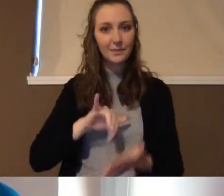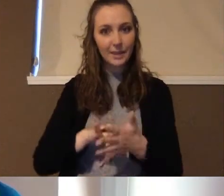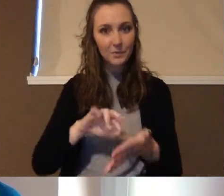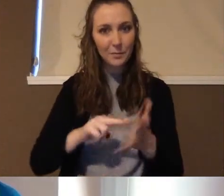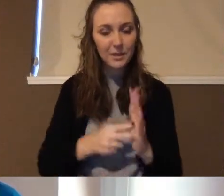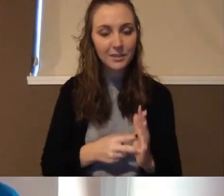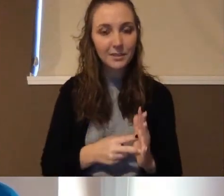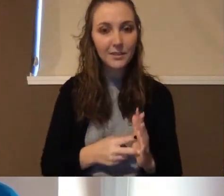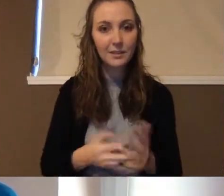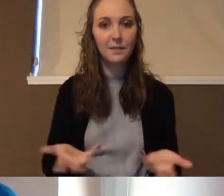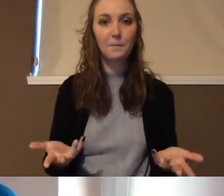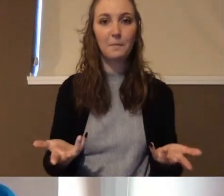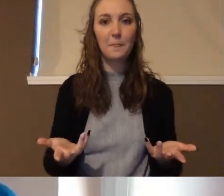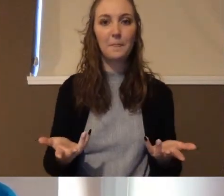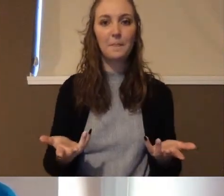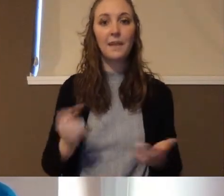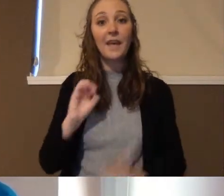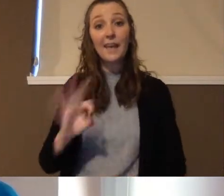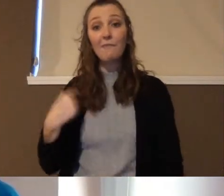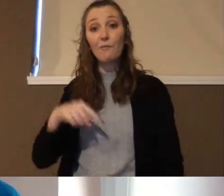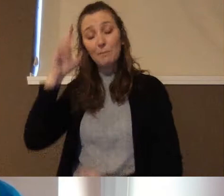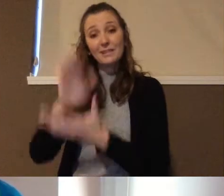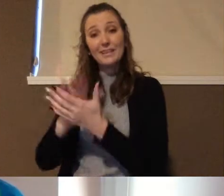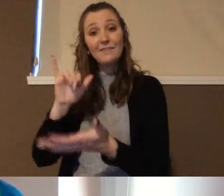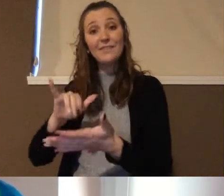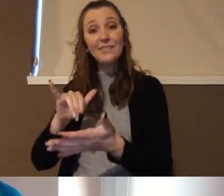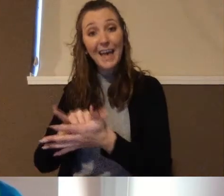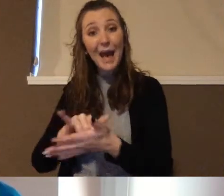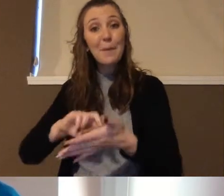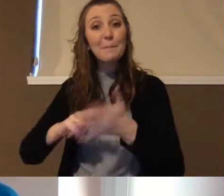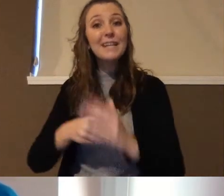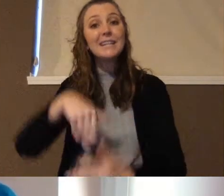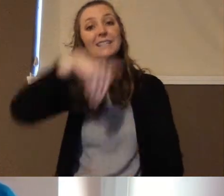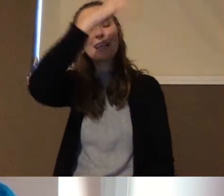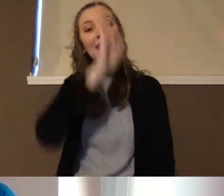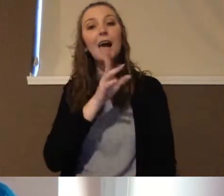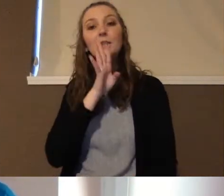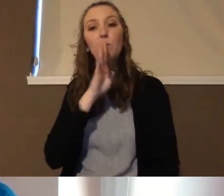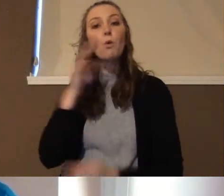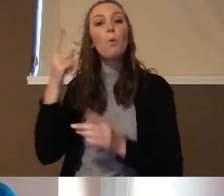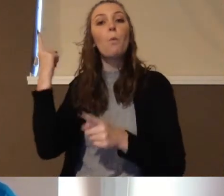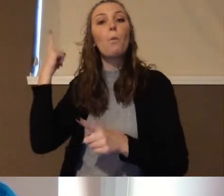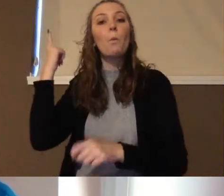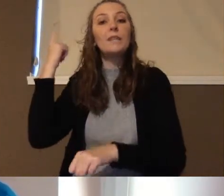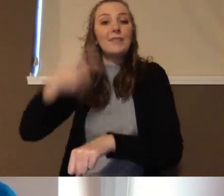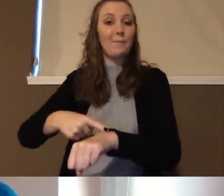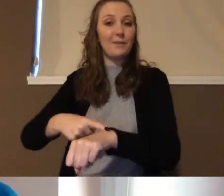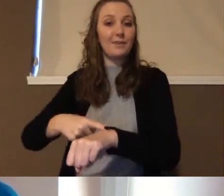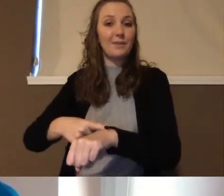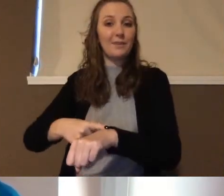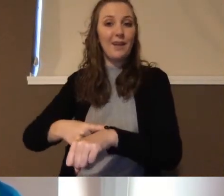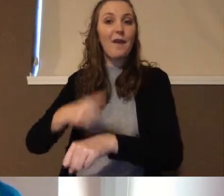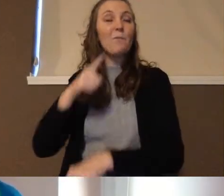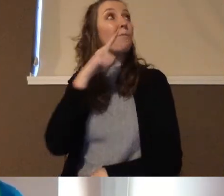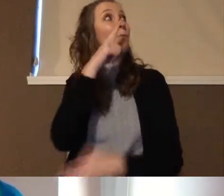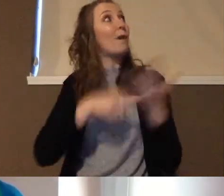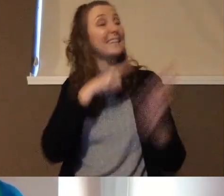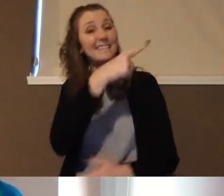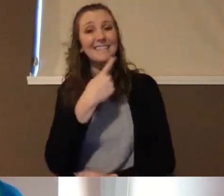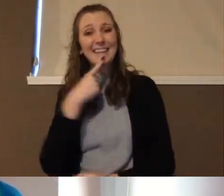blowing, breathing, or burning through us and through the Bible. That means God spoke